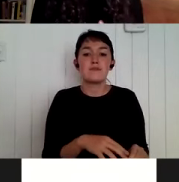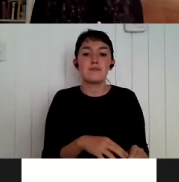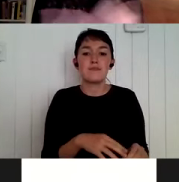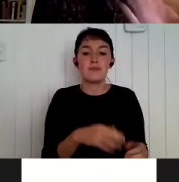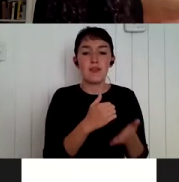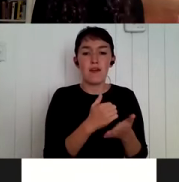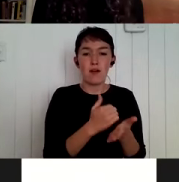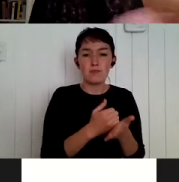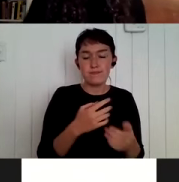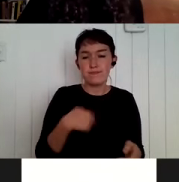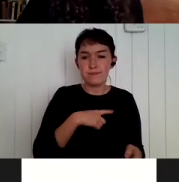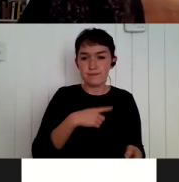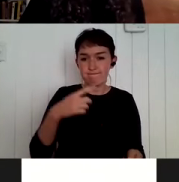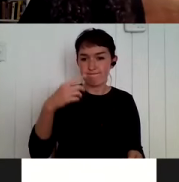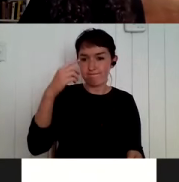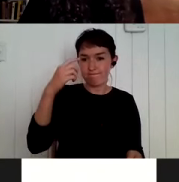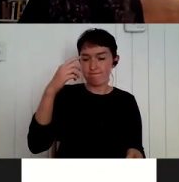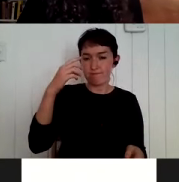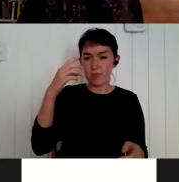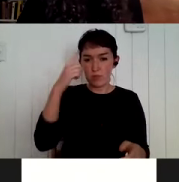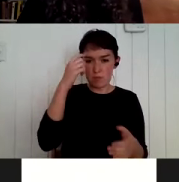have in our lives.